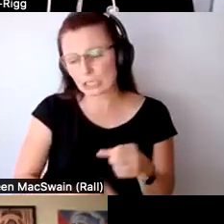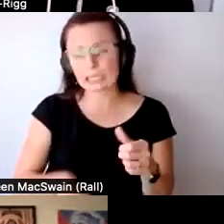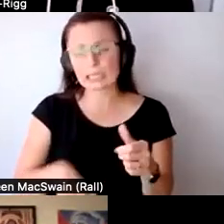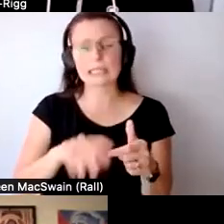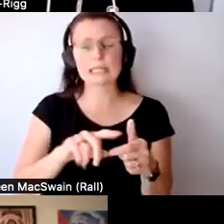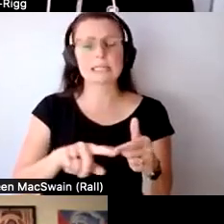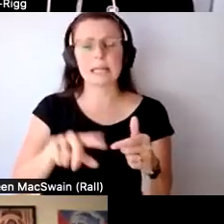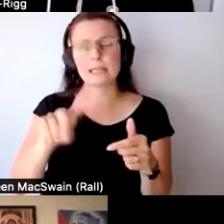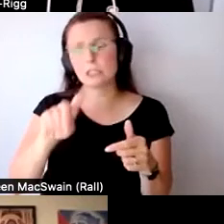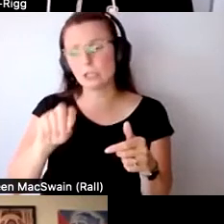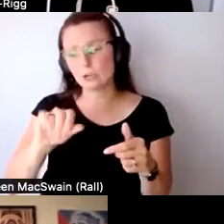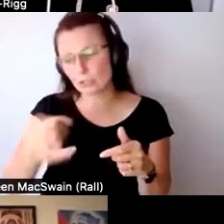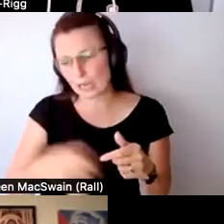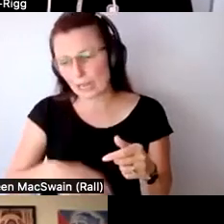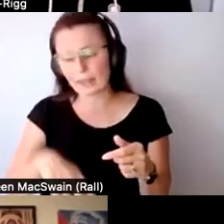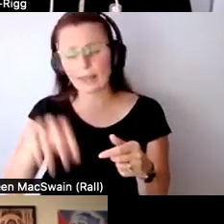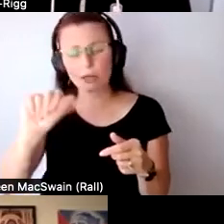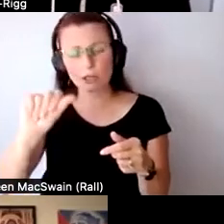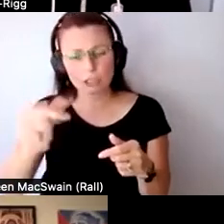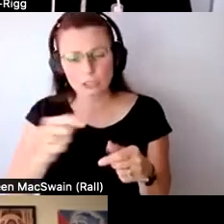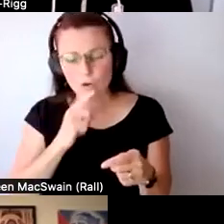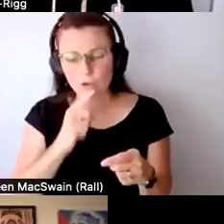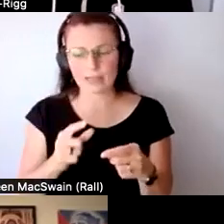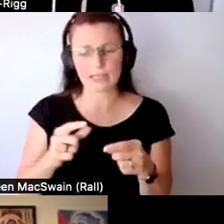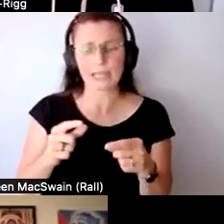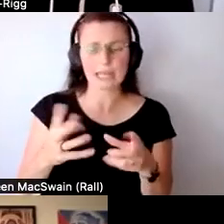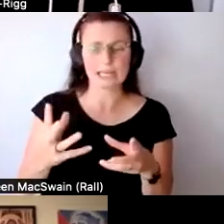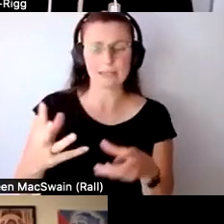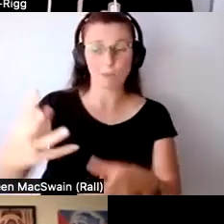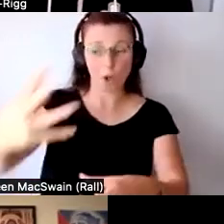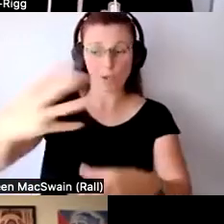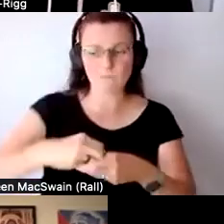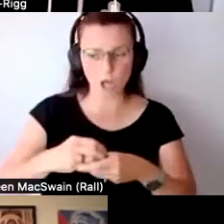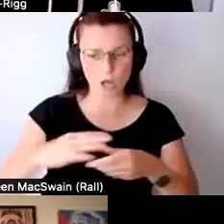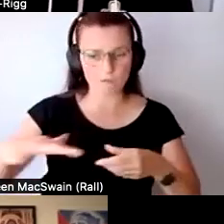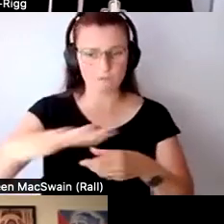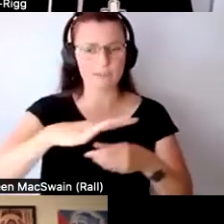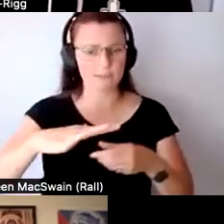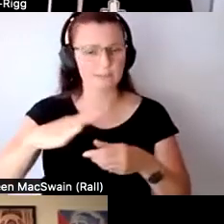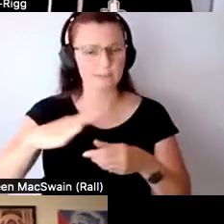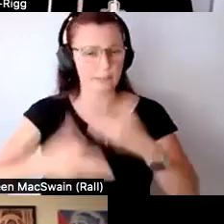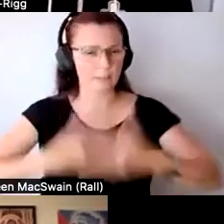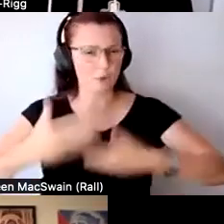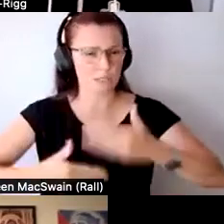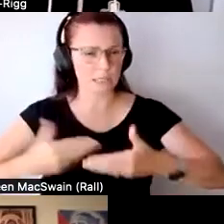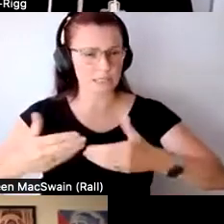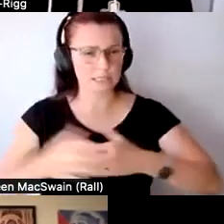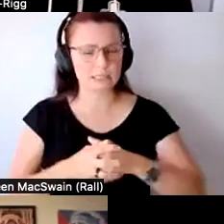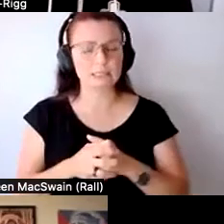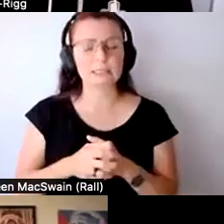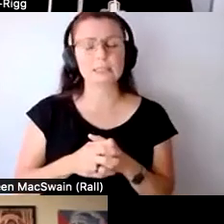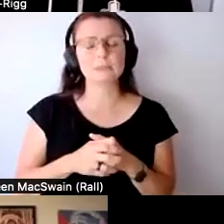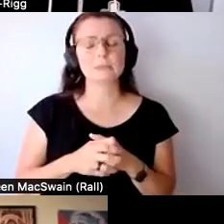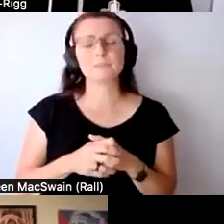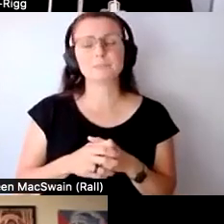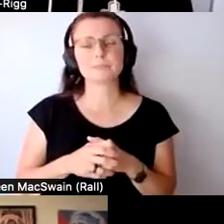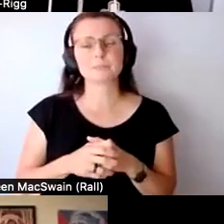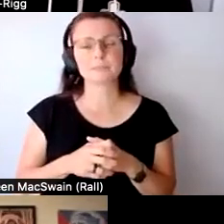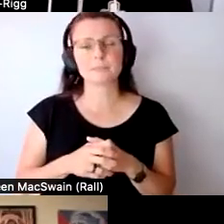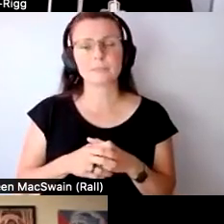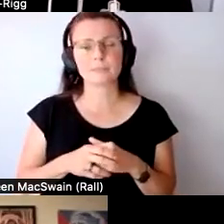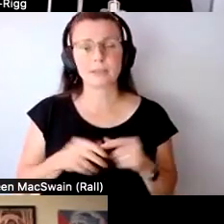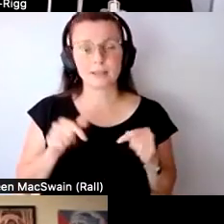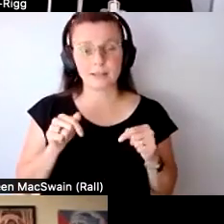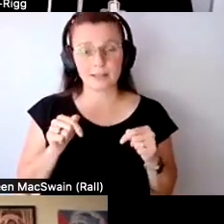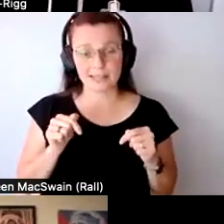as well how to look at this issue with a different lens. So that's an active process. And let me just say this in closing, this is an iterative process. This